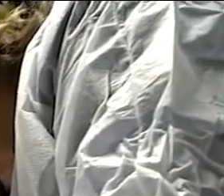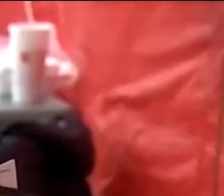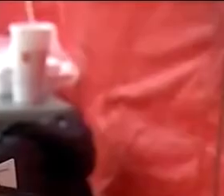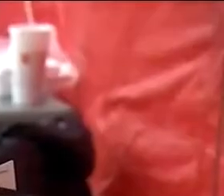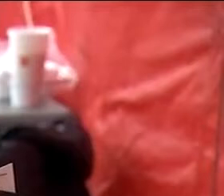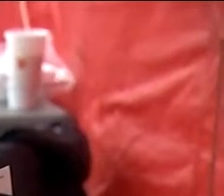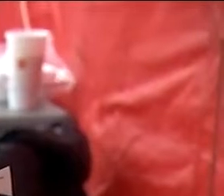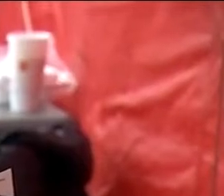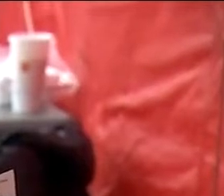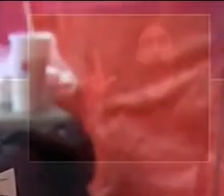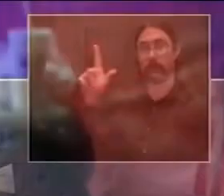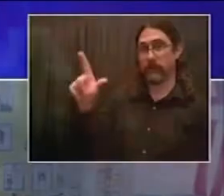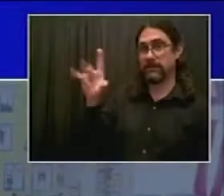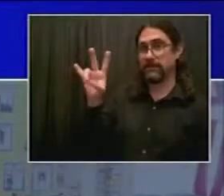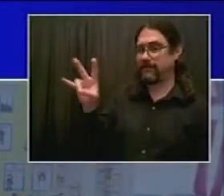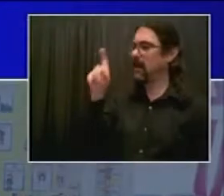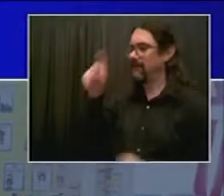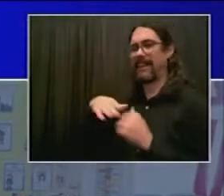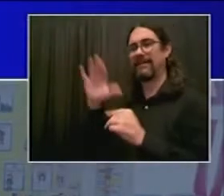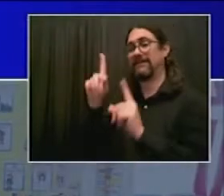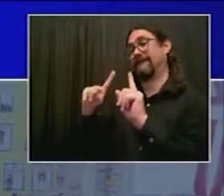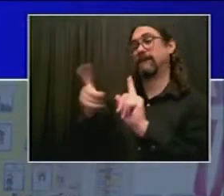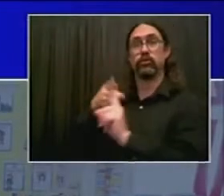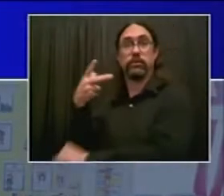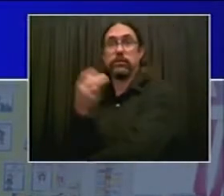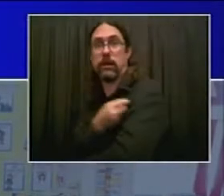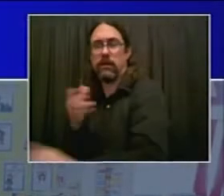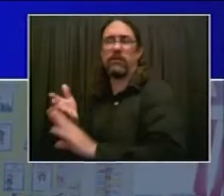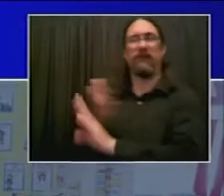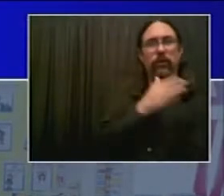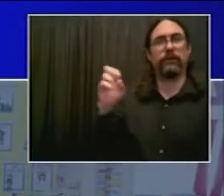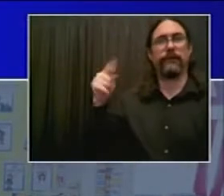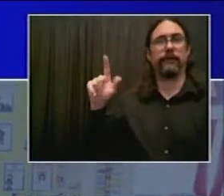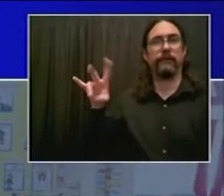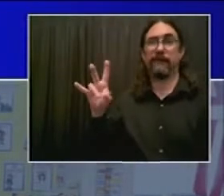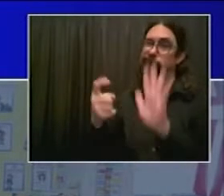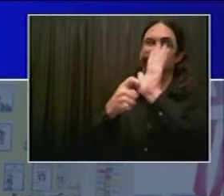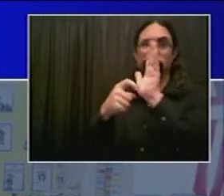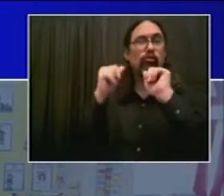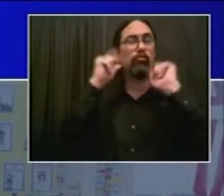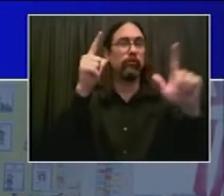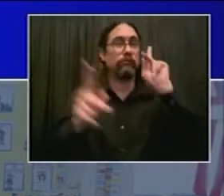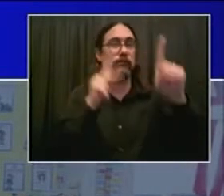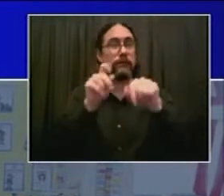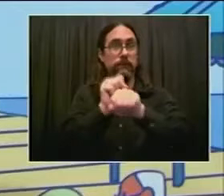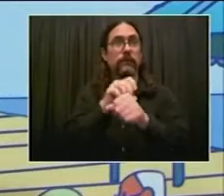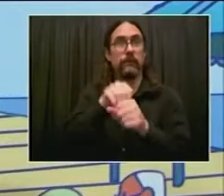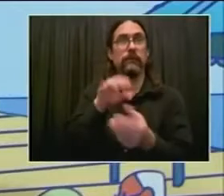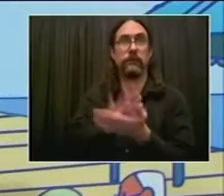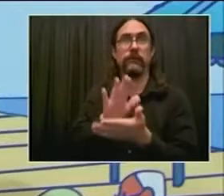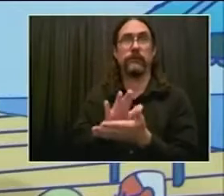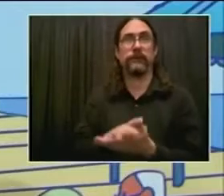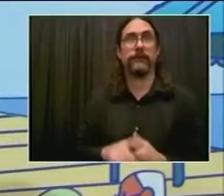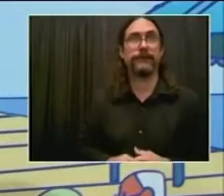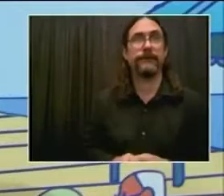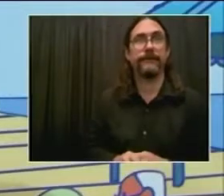city. We're going to start immediately working with labor unions. I spoke to the leaders of the key